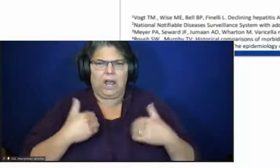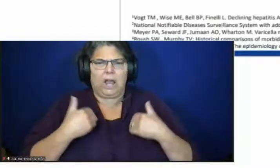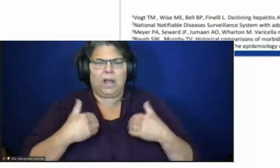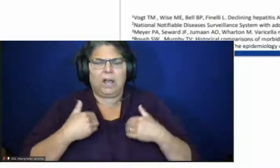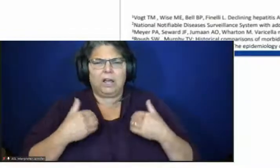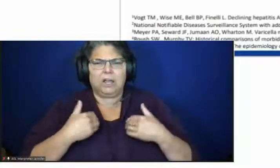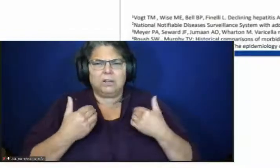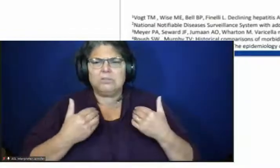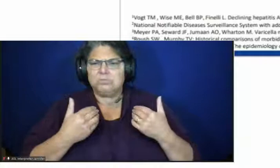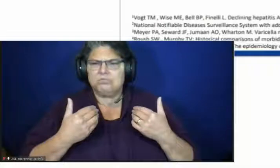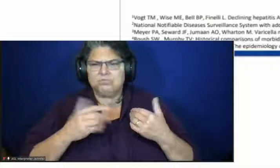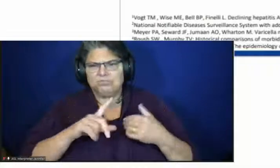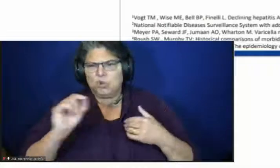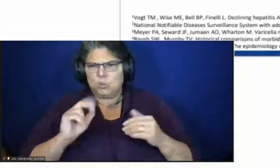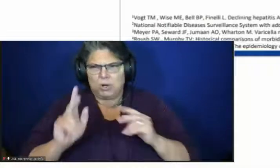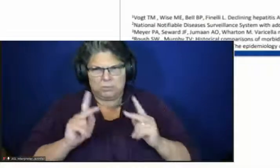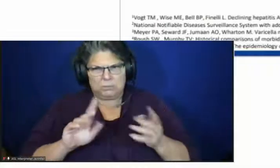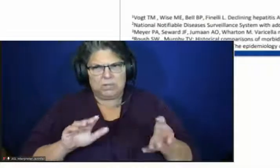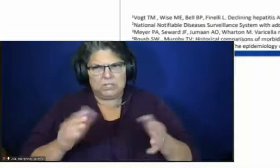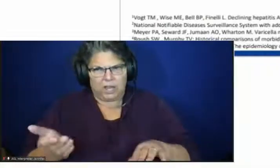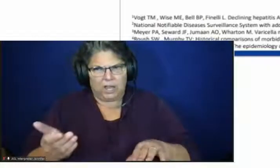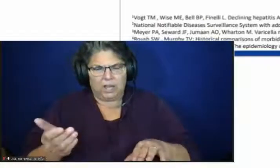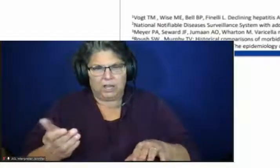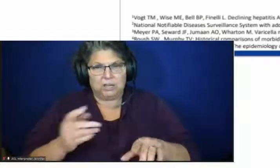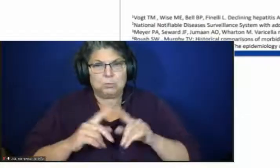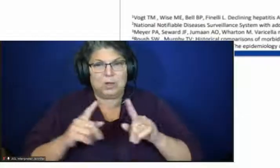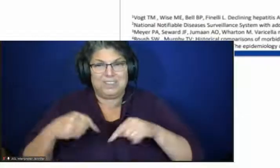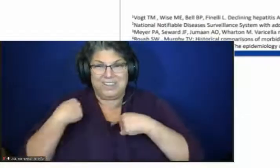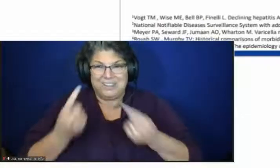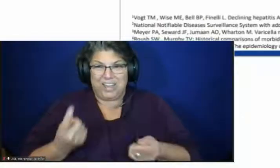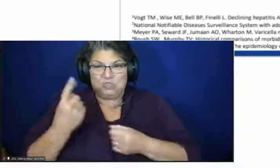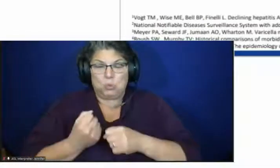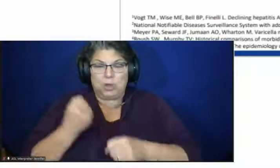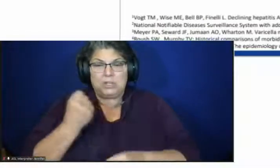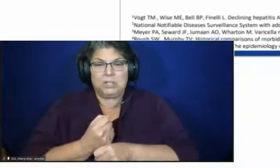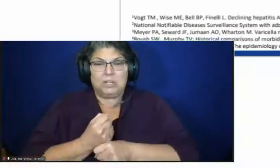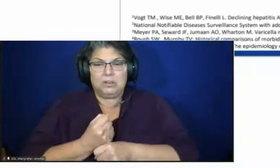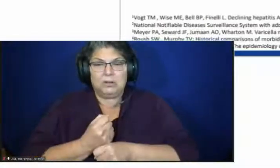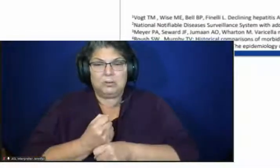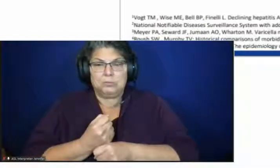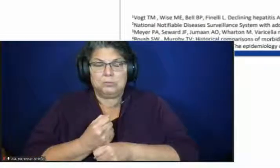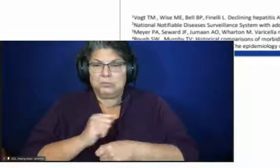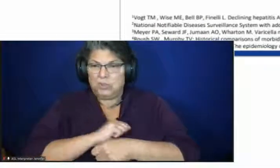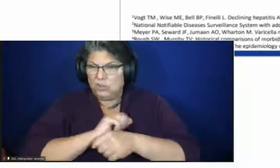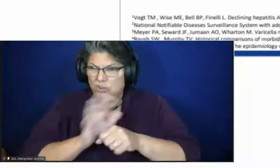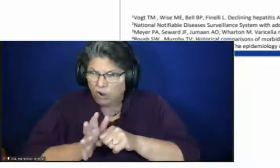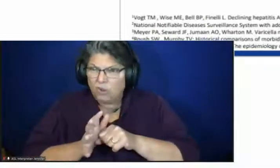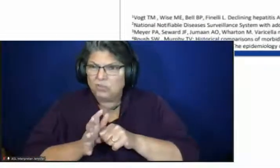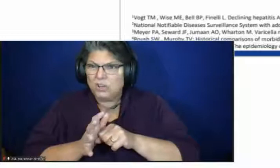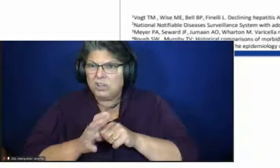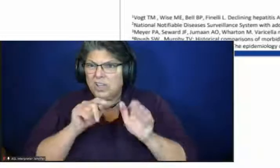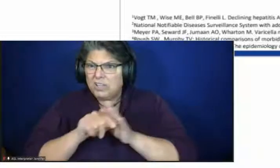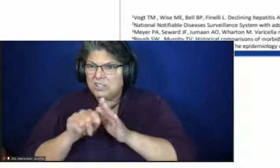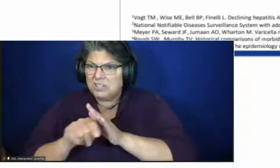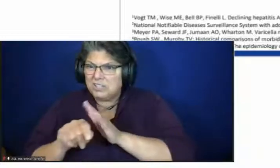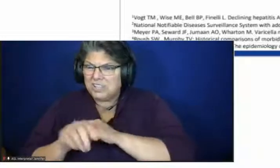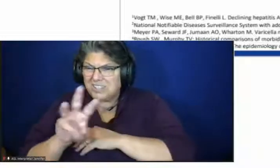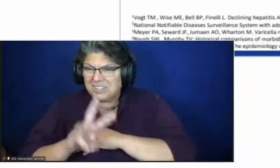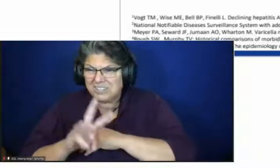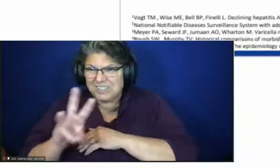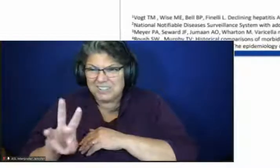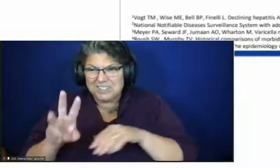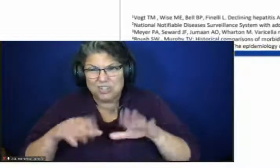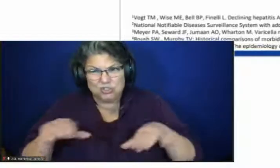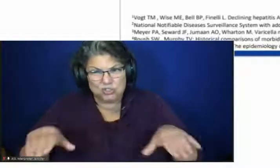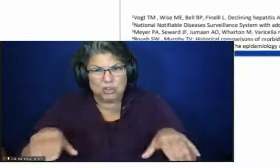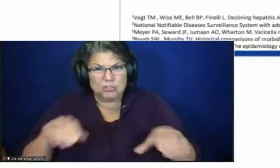were 20 deaths recorded, whereas in the last 1 year, COVID has taken 66 children in